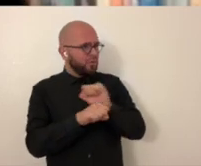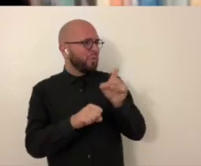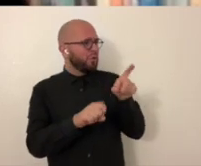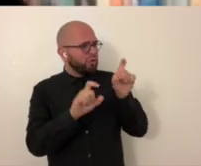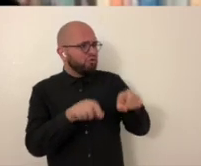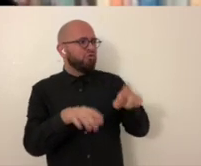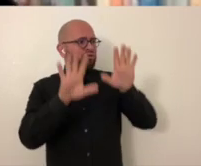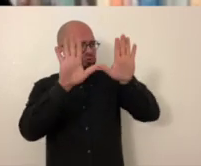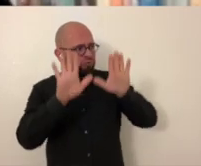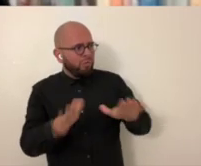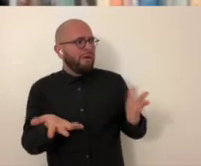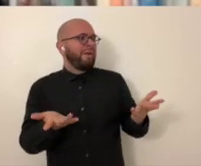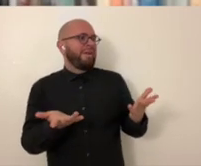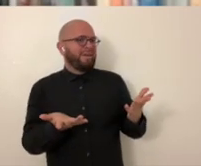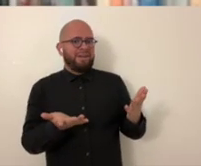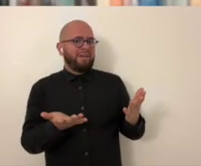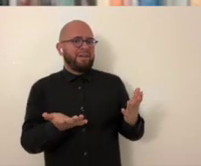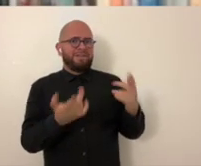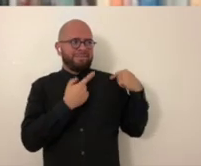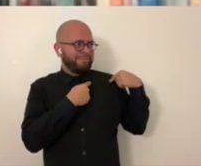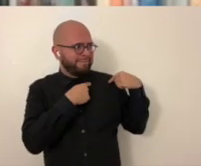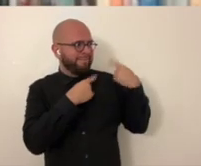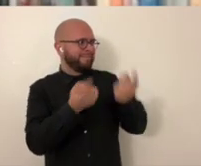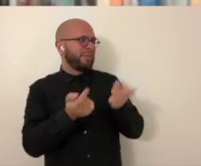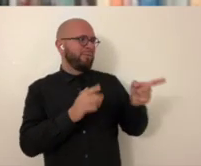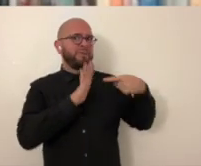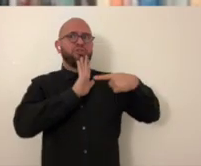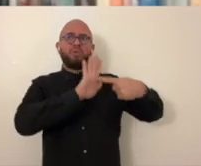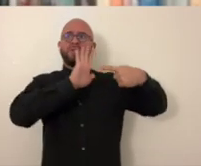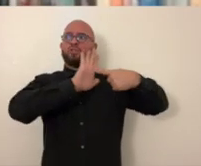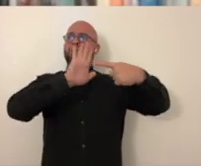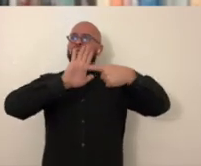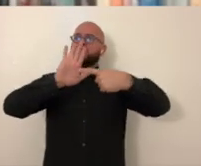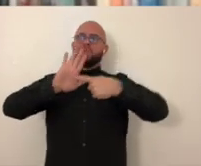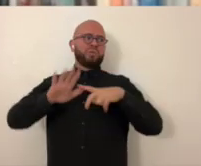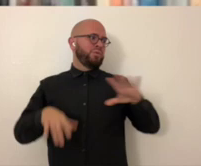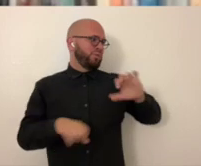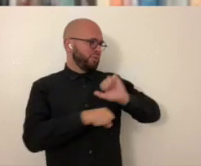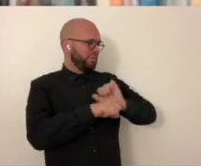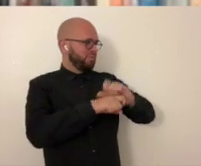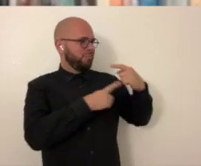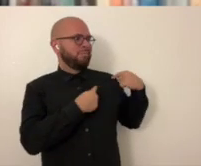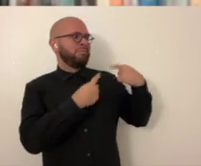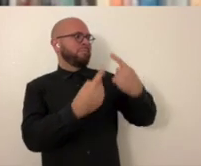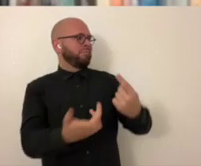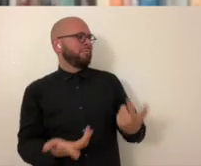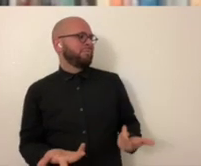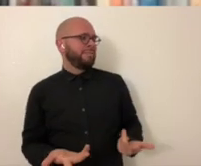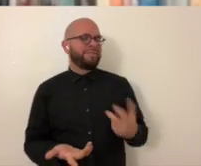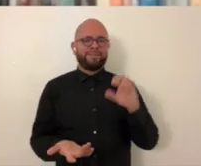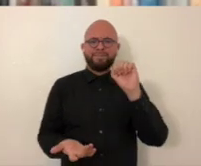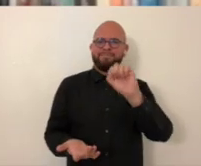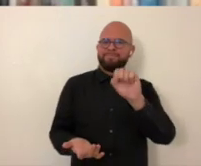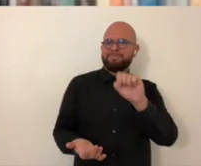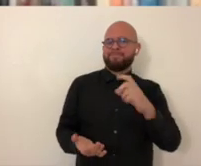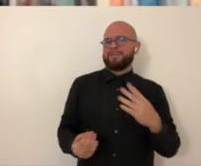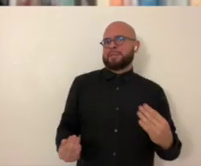encourage you to do more, because yes, absolutely, you should. It's great. Ever since then, you've been showing all over the